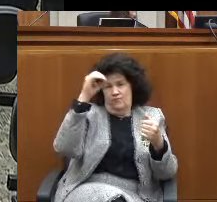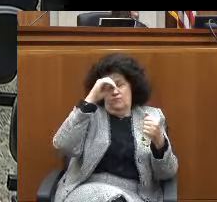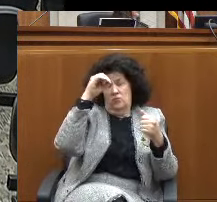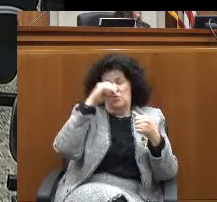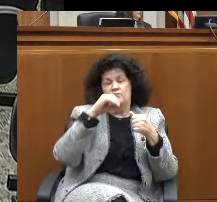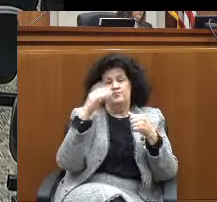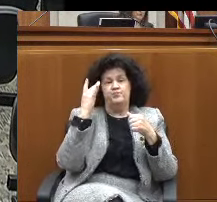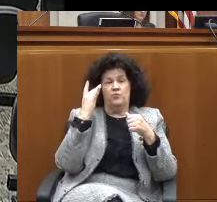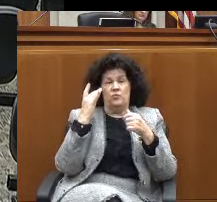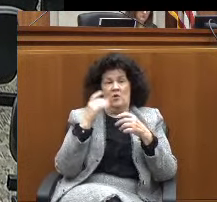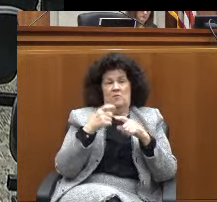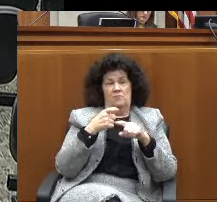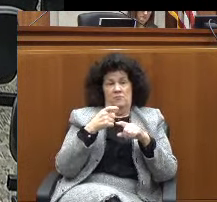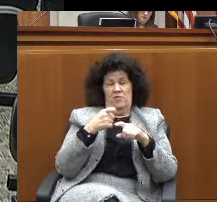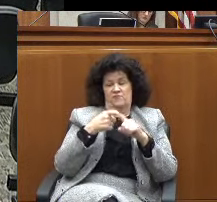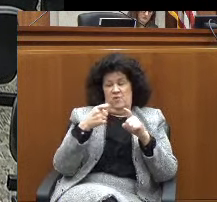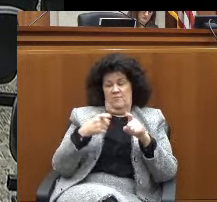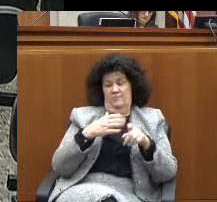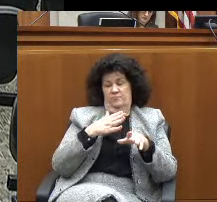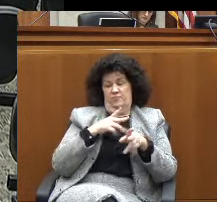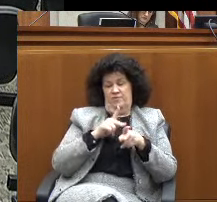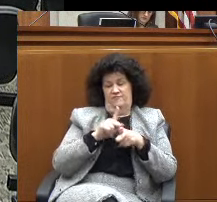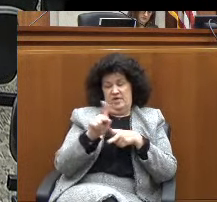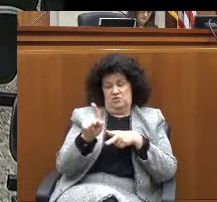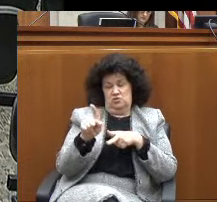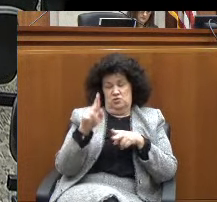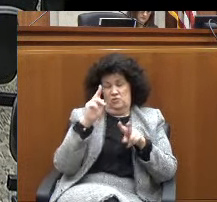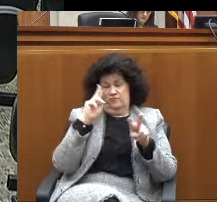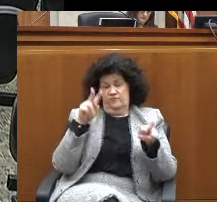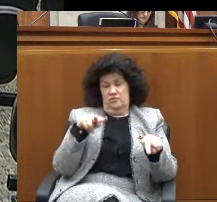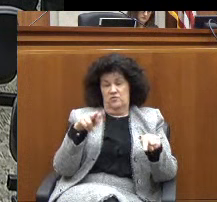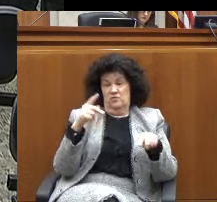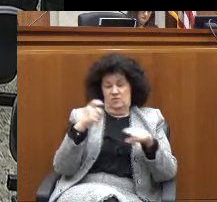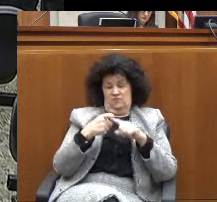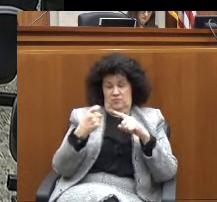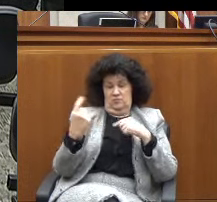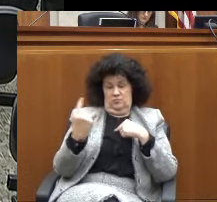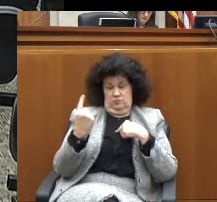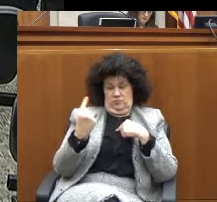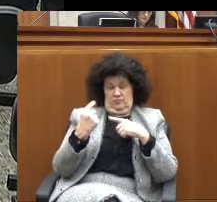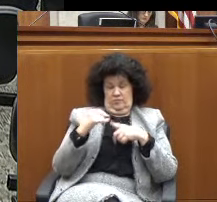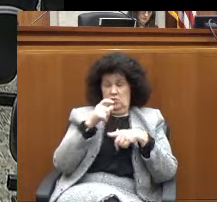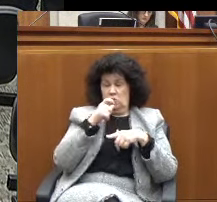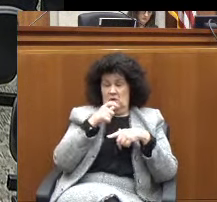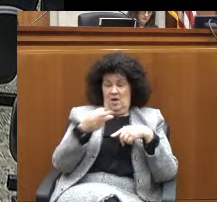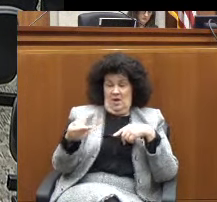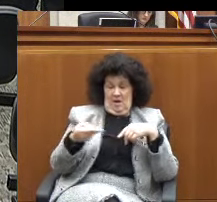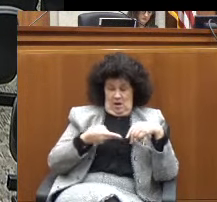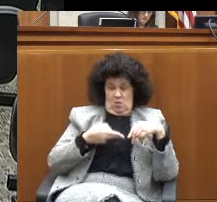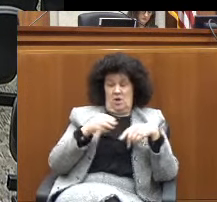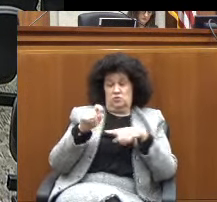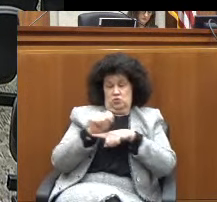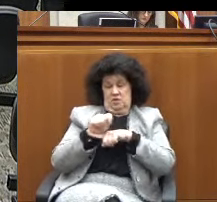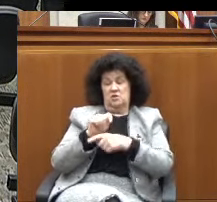us from a professional standpoint, from someone that hires and trains nurse leaders as